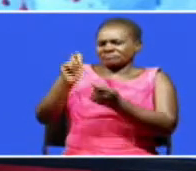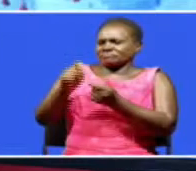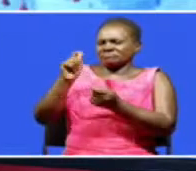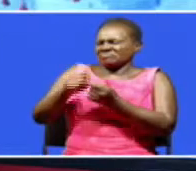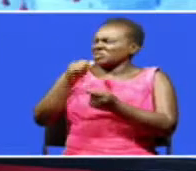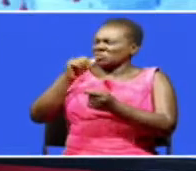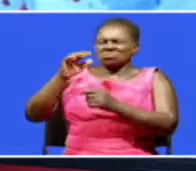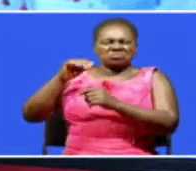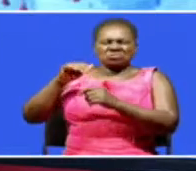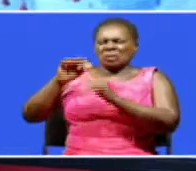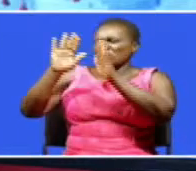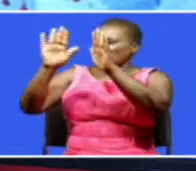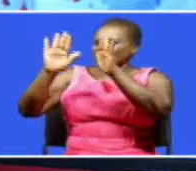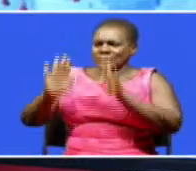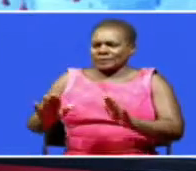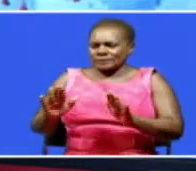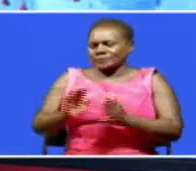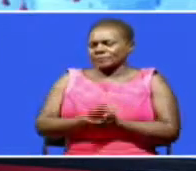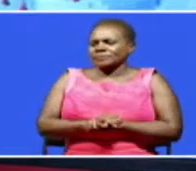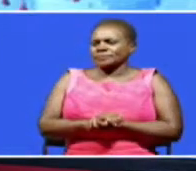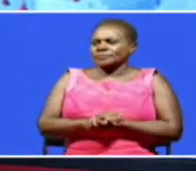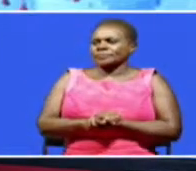are unnecessary. Here's why.